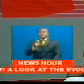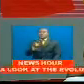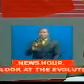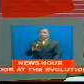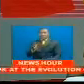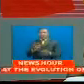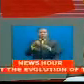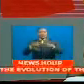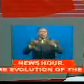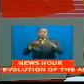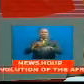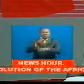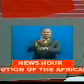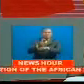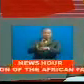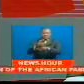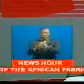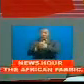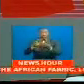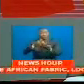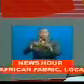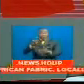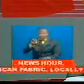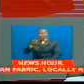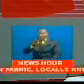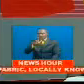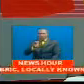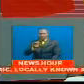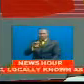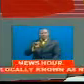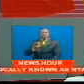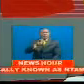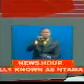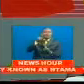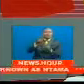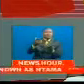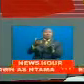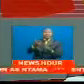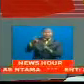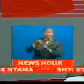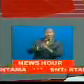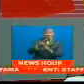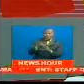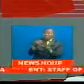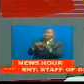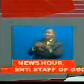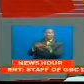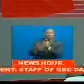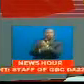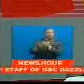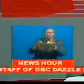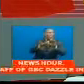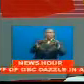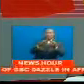the Livelihood Empowerment Against Poverty program in Tamale. The program aims at providing monthly lifeline cash support to